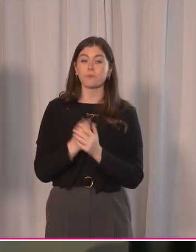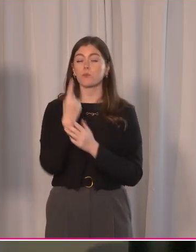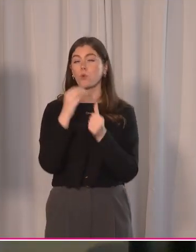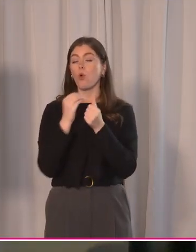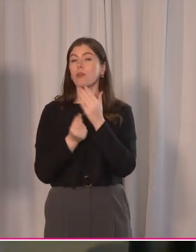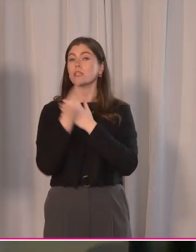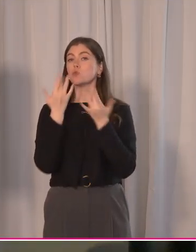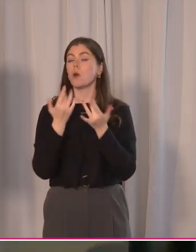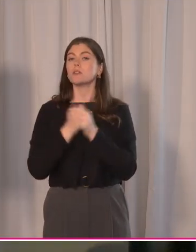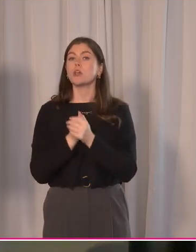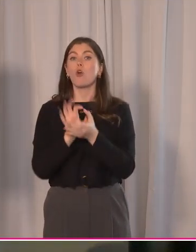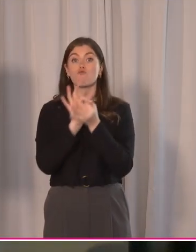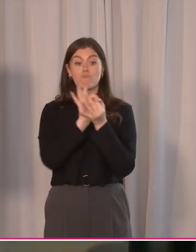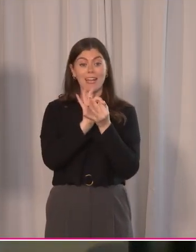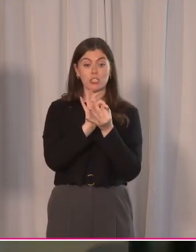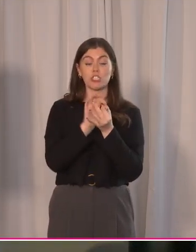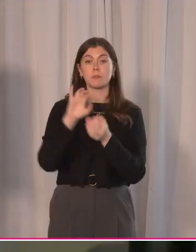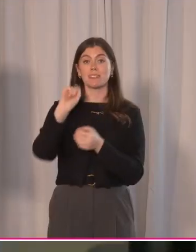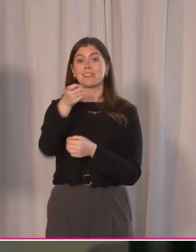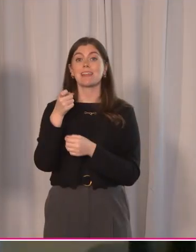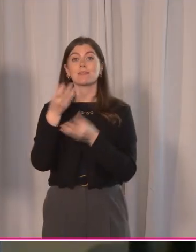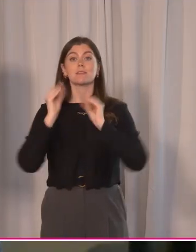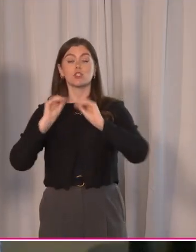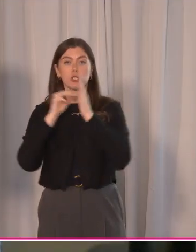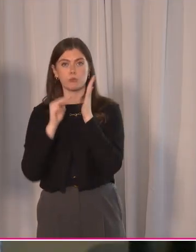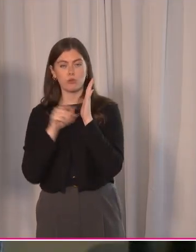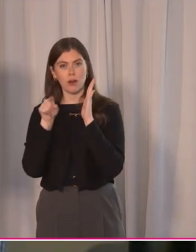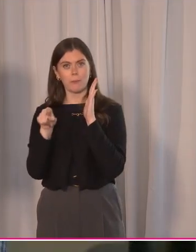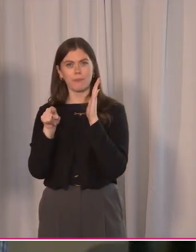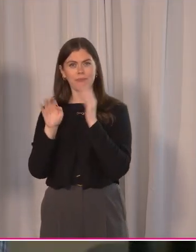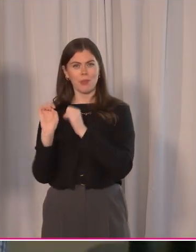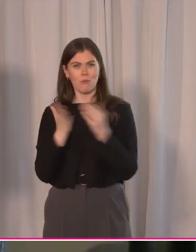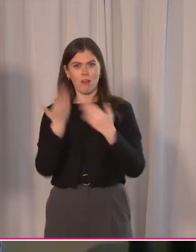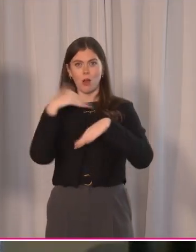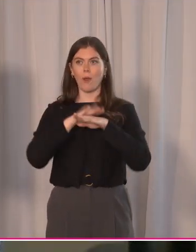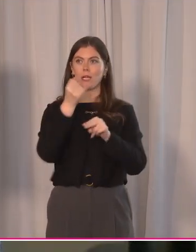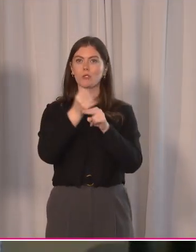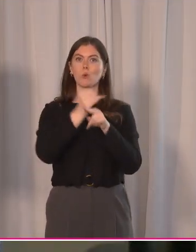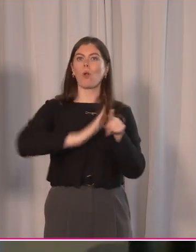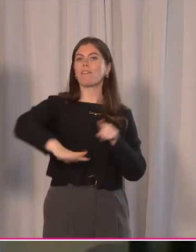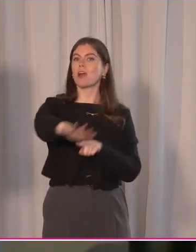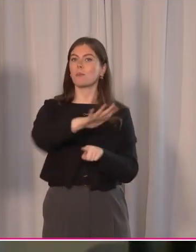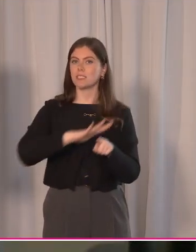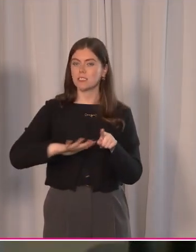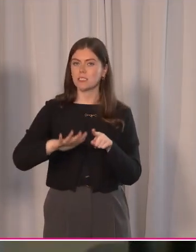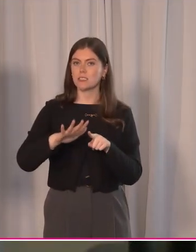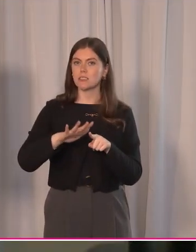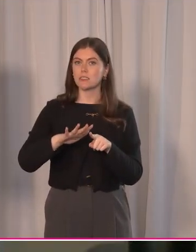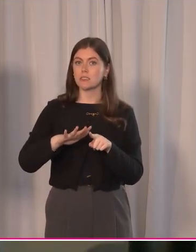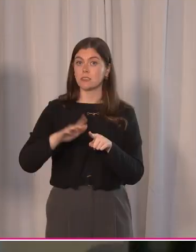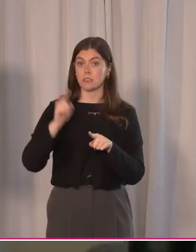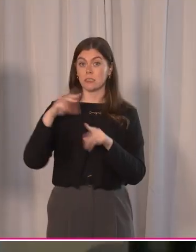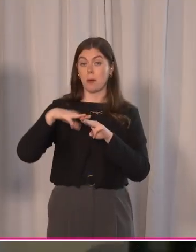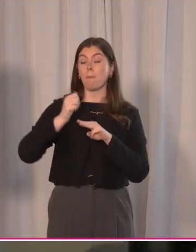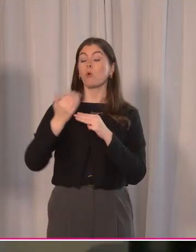up was relationships and sex education programs tend to be delivered in a school setting. Many of the oldest